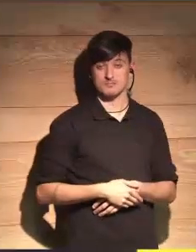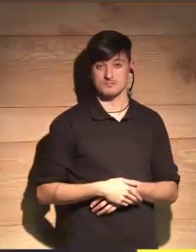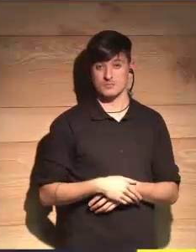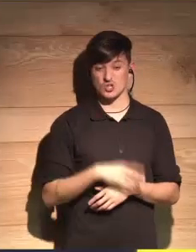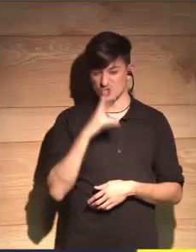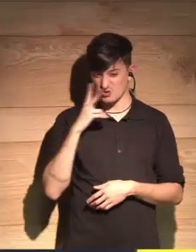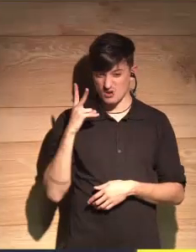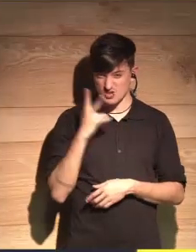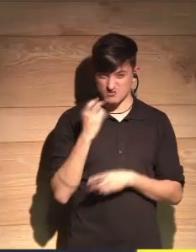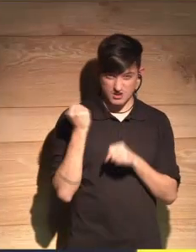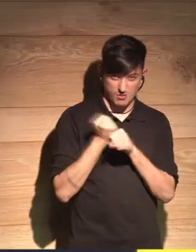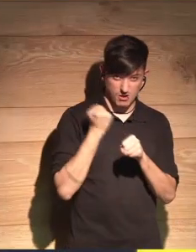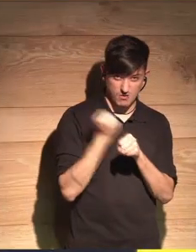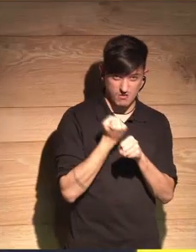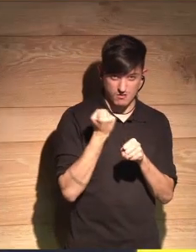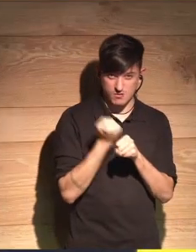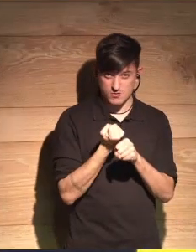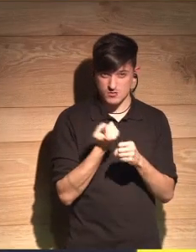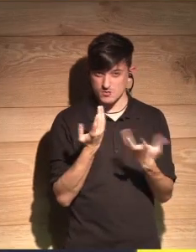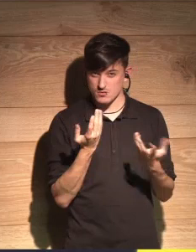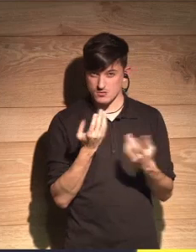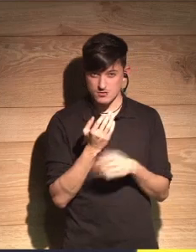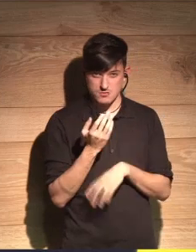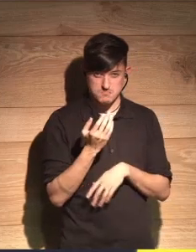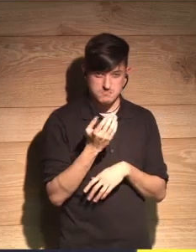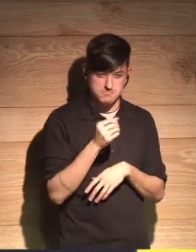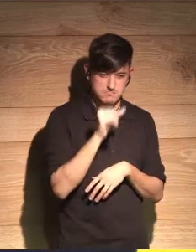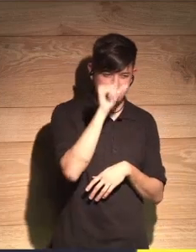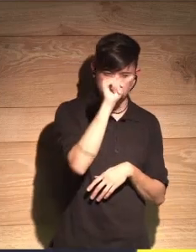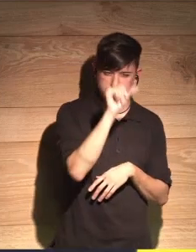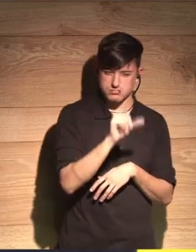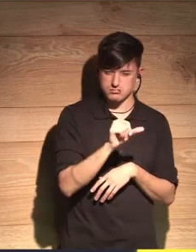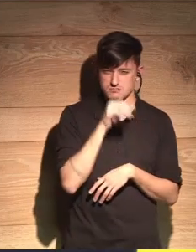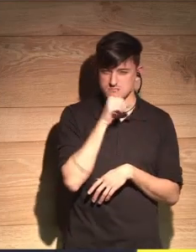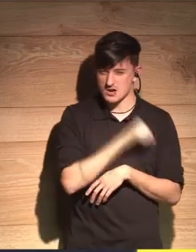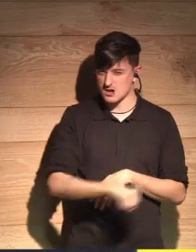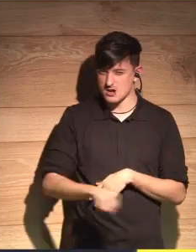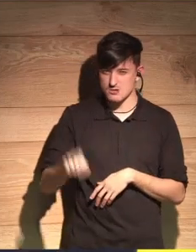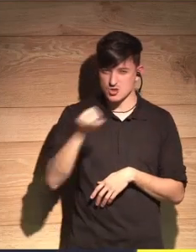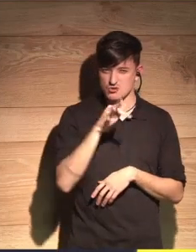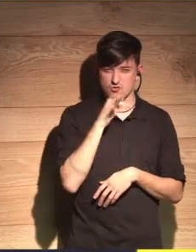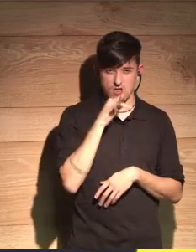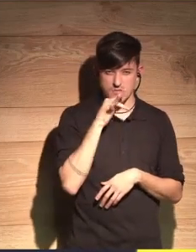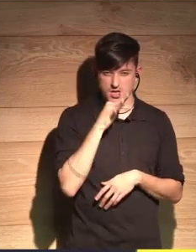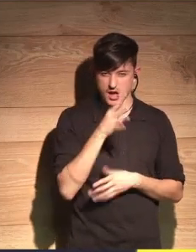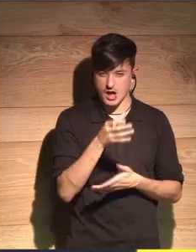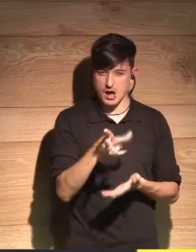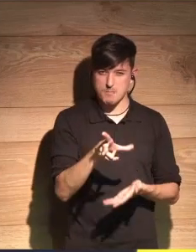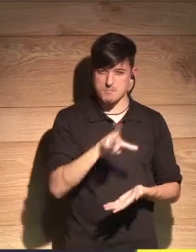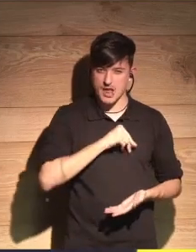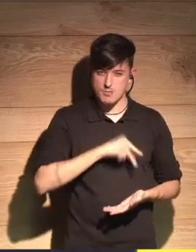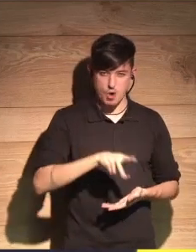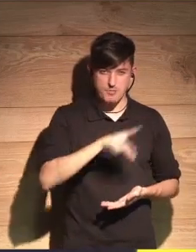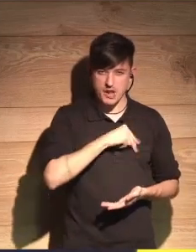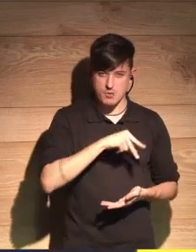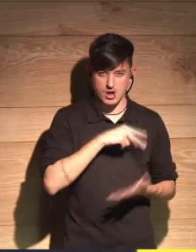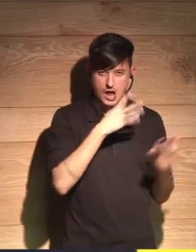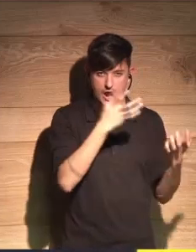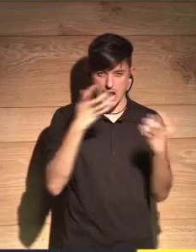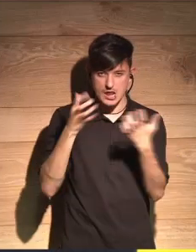cases. 2 years of work, a wonderful movie or film that has been seen